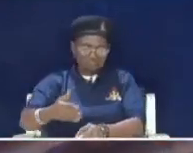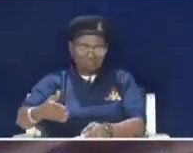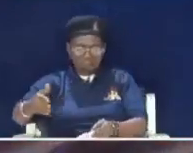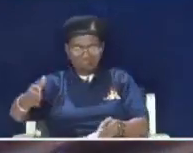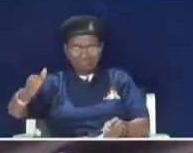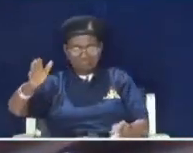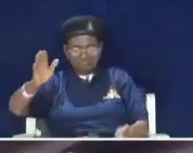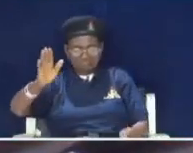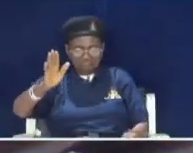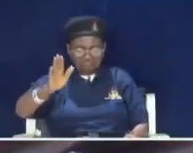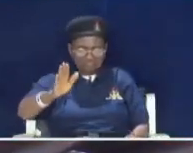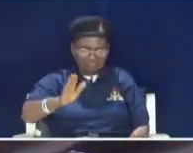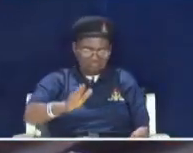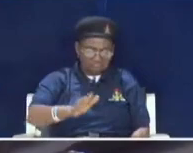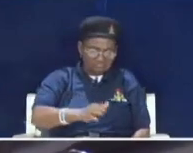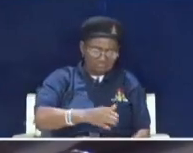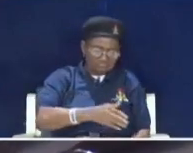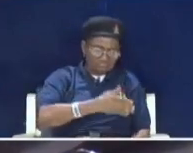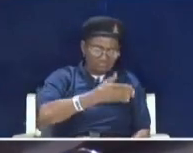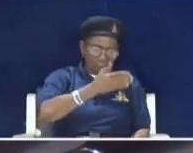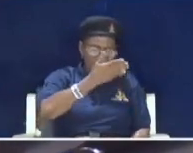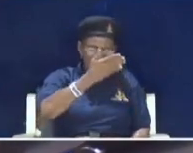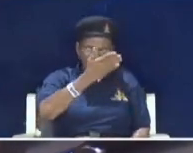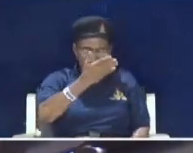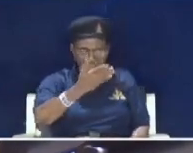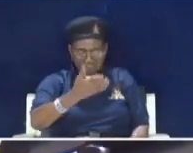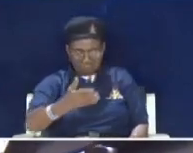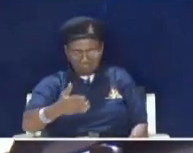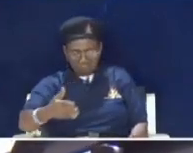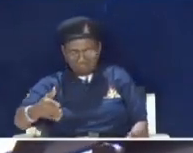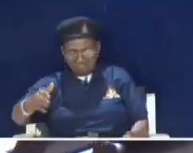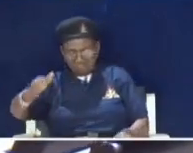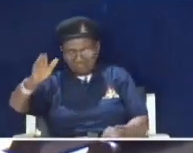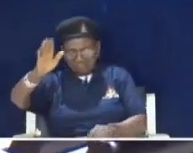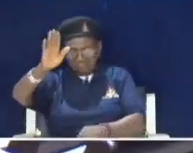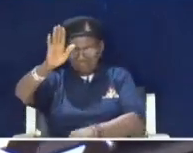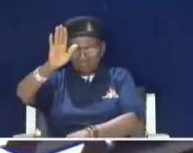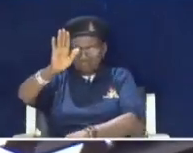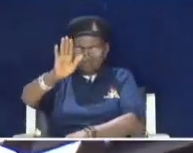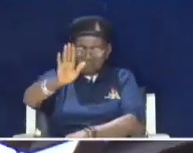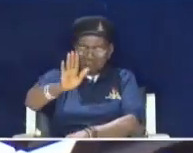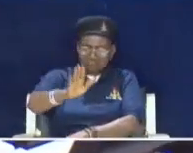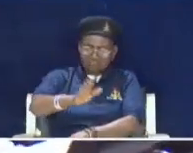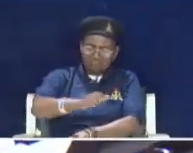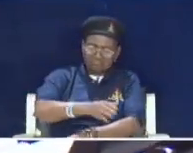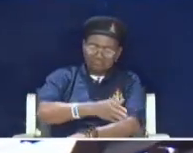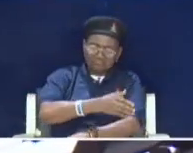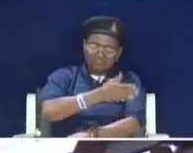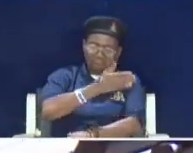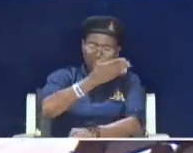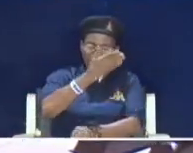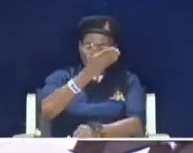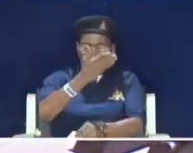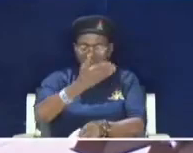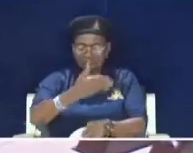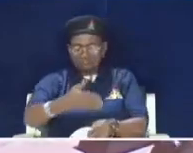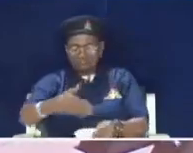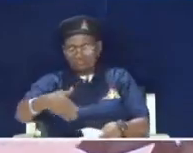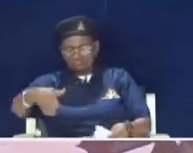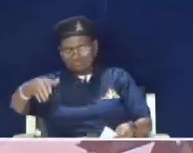you. His power is great and will